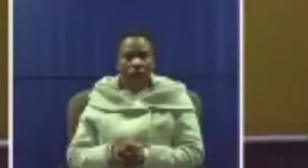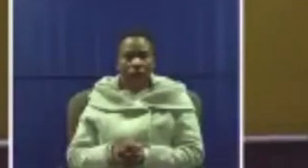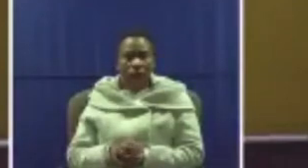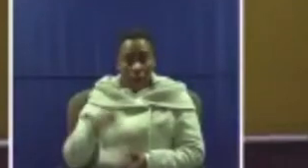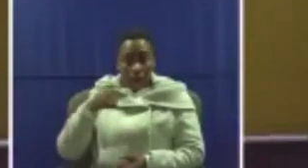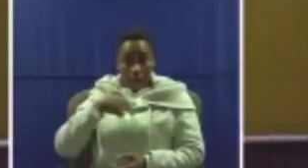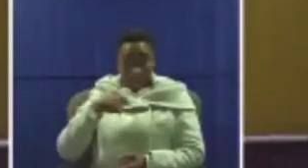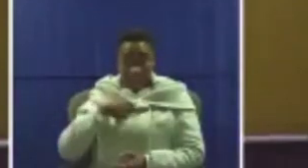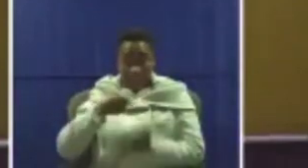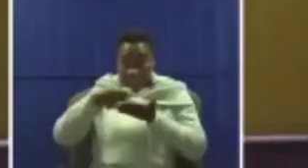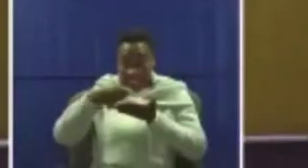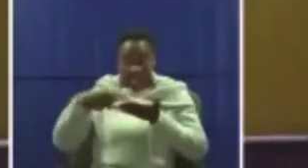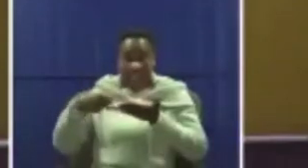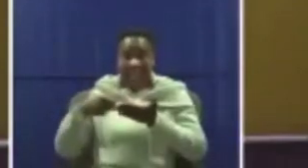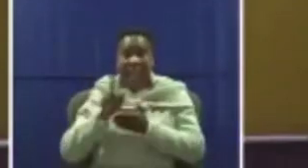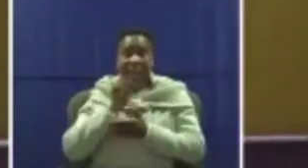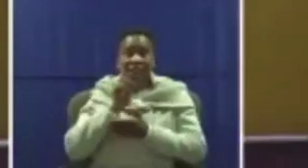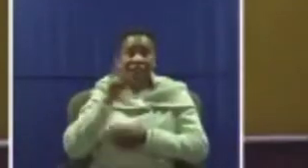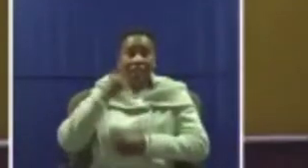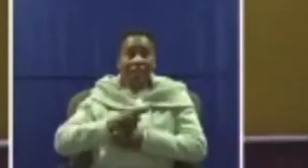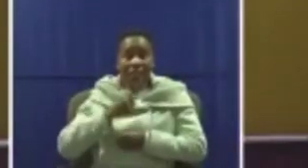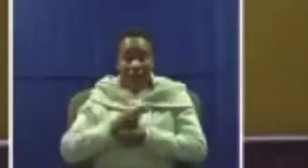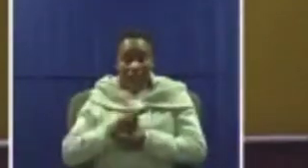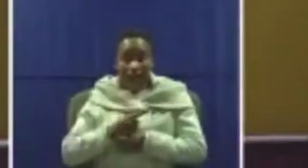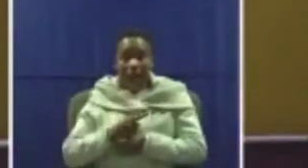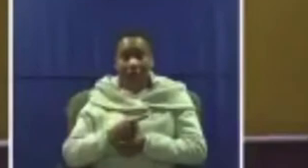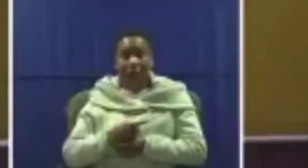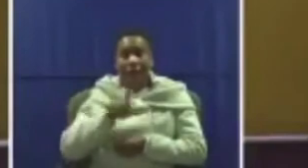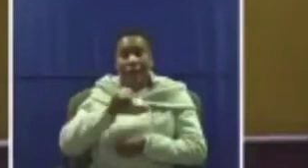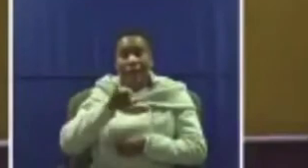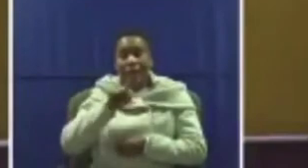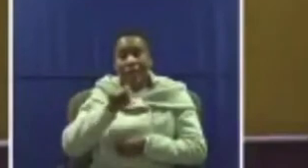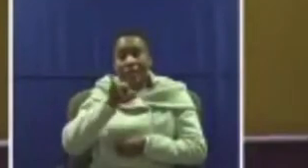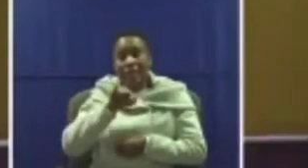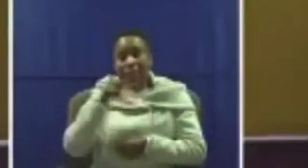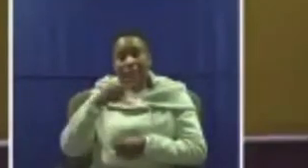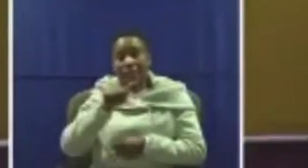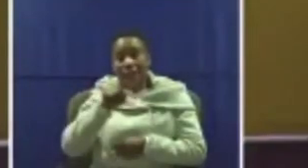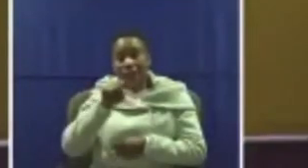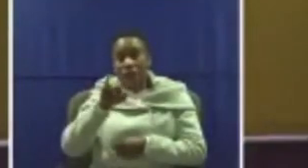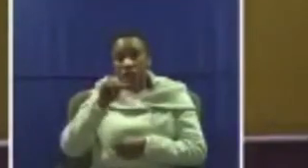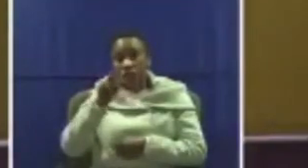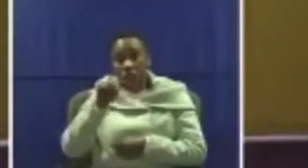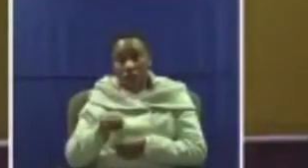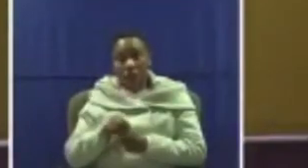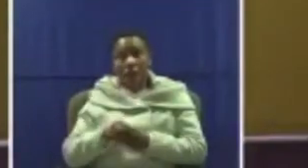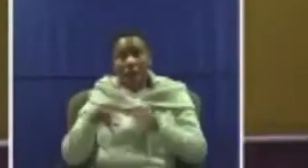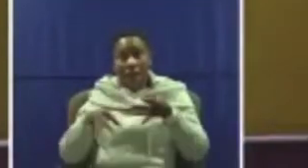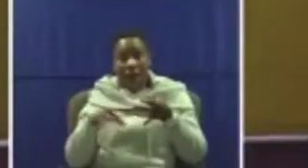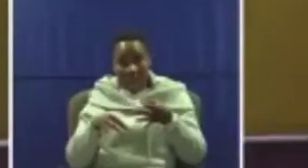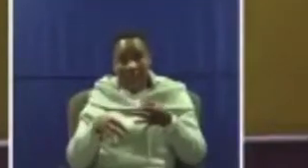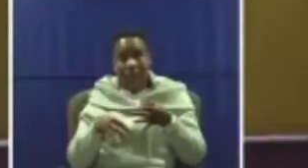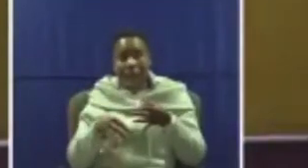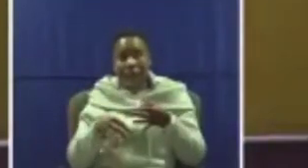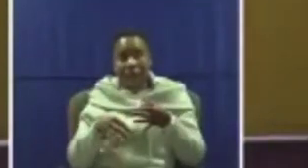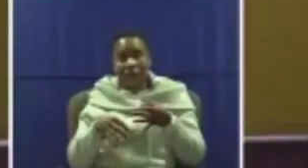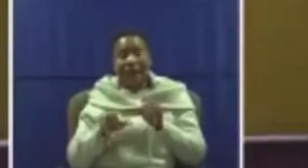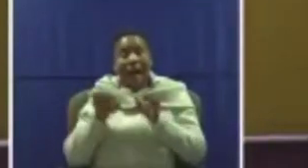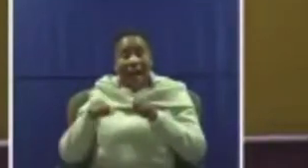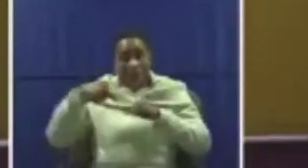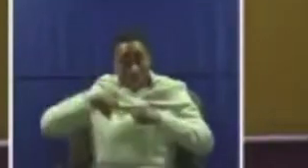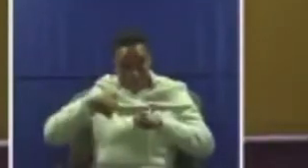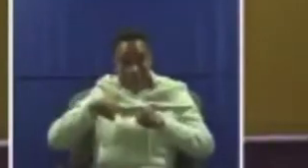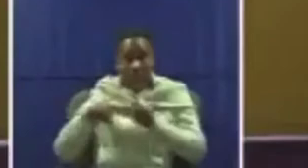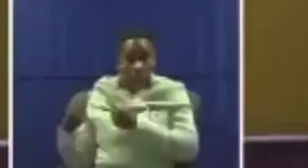who signs every day litigation papers when we have to go to court, right? Allow me to do